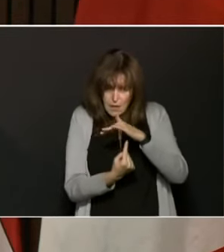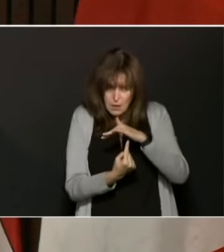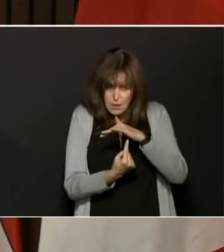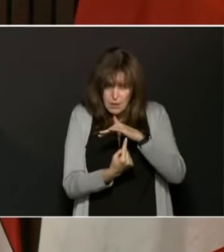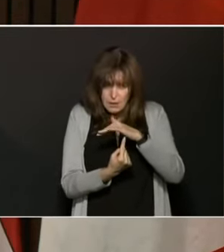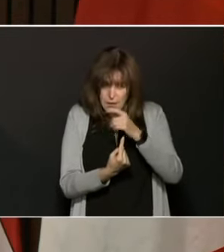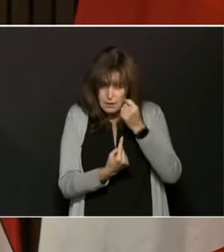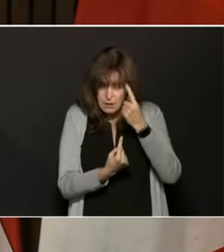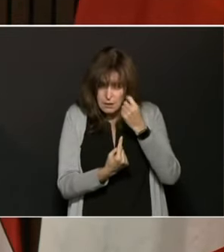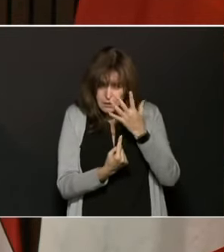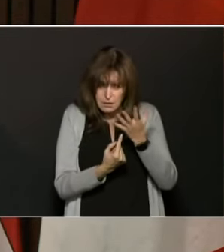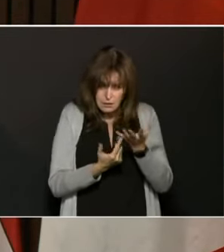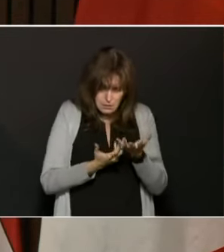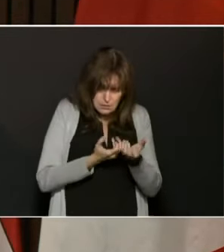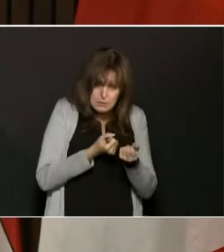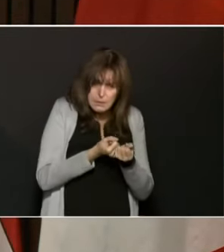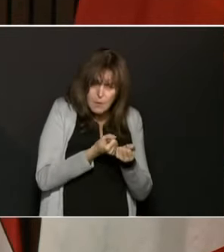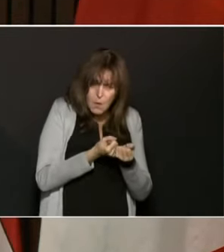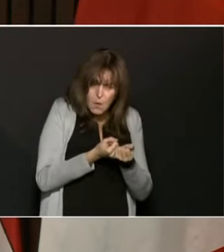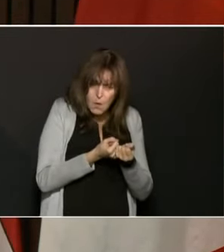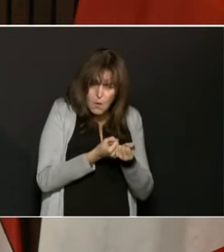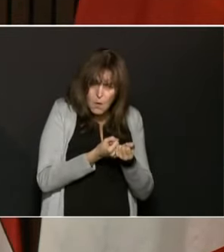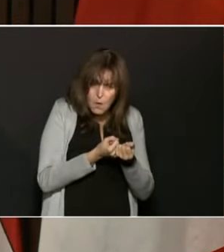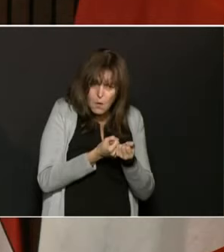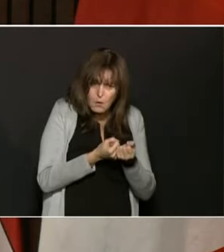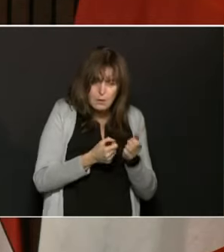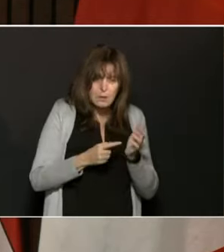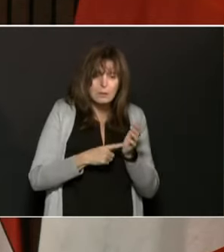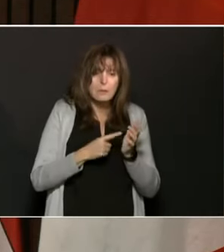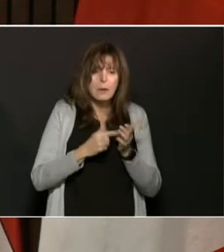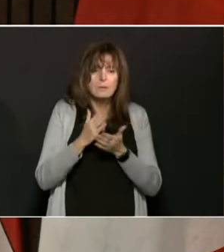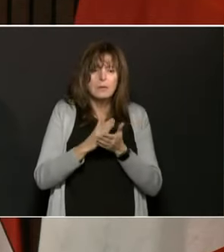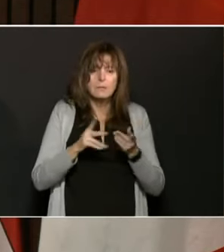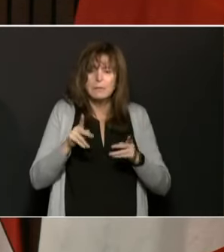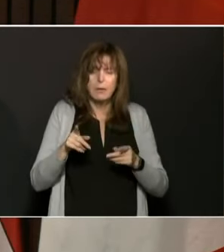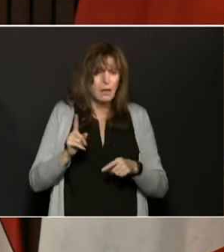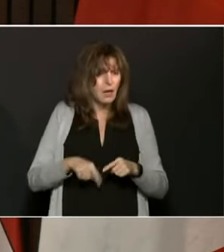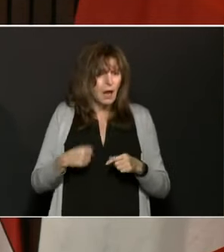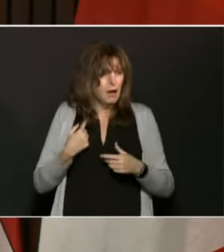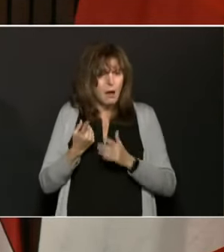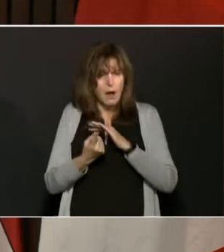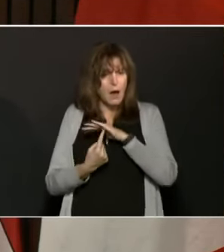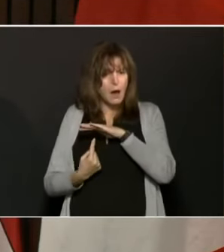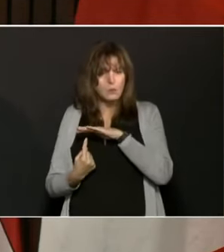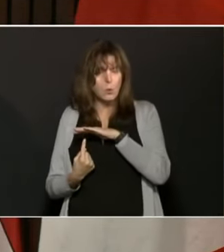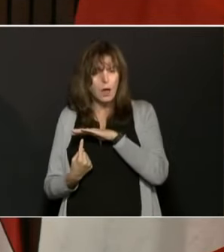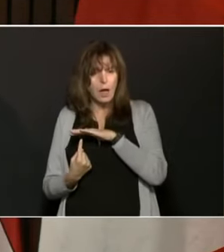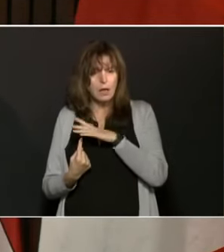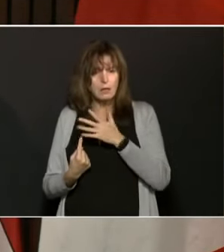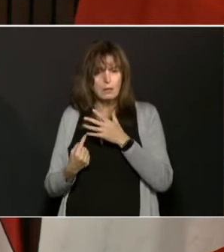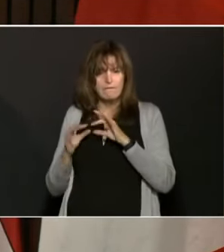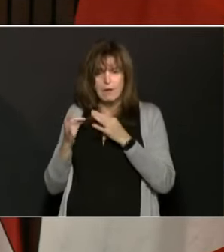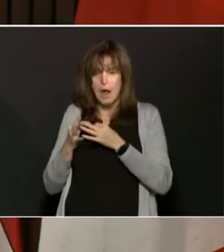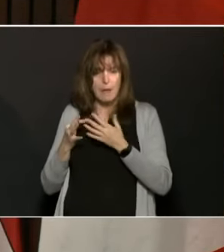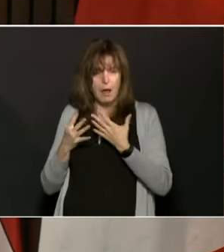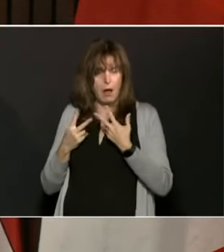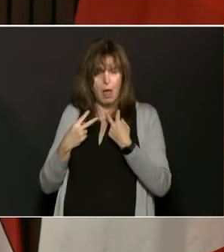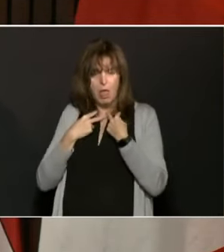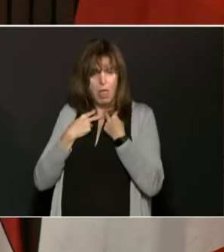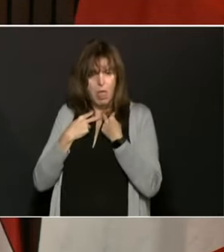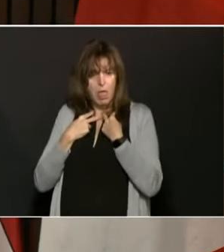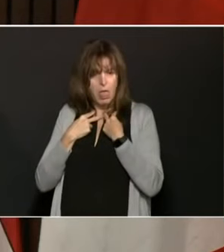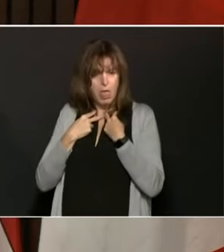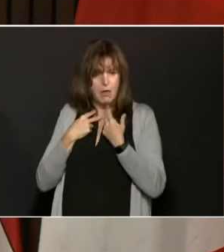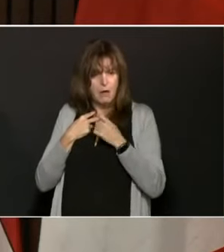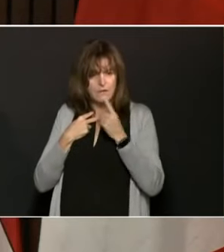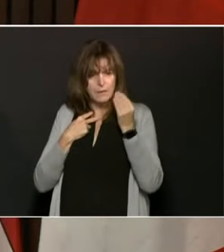sometimes would find it difficult to self-isolate, would find it difficult to take care of all the things in their lives that need to be taken care of, and so the support aspect